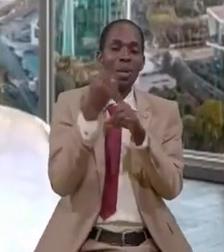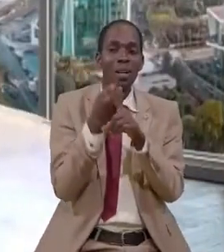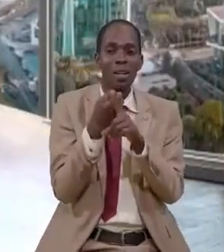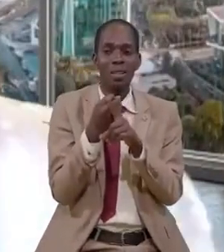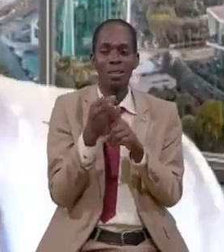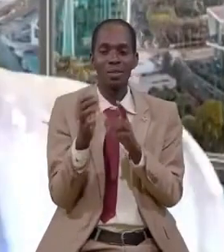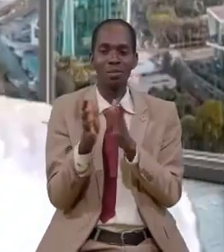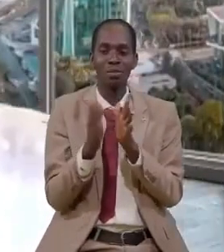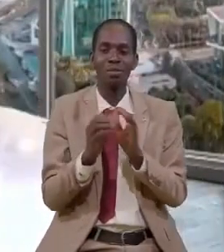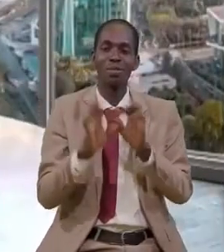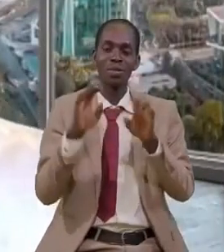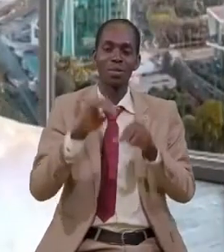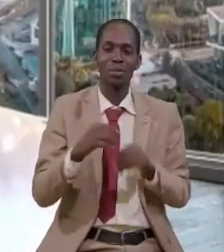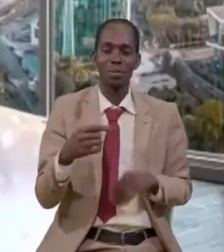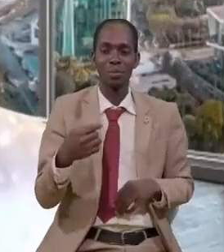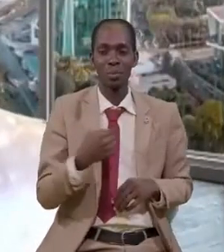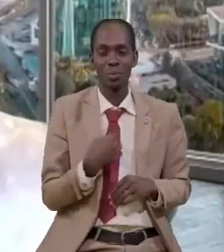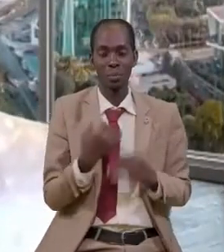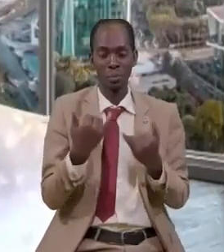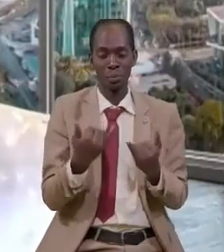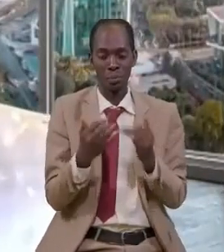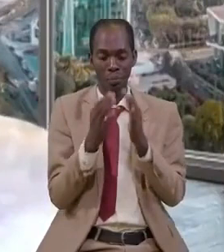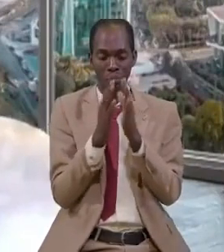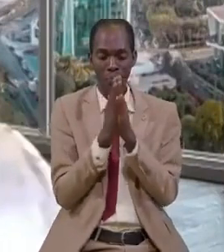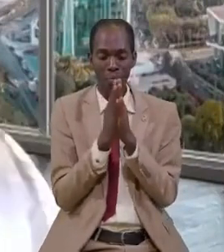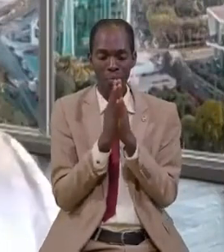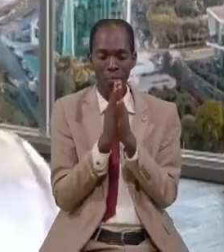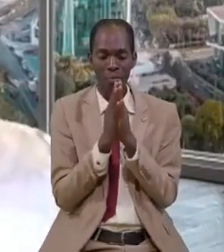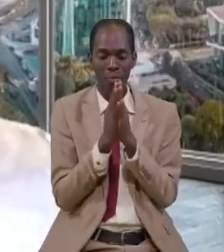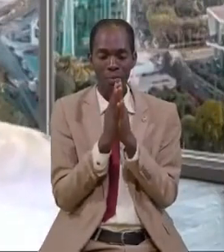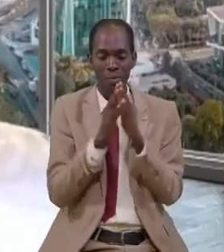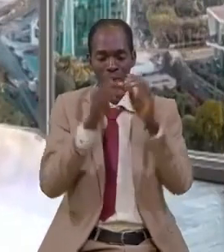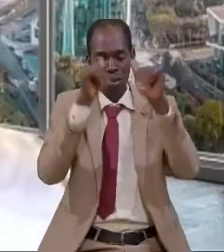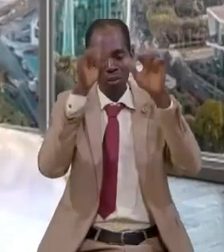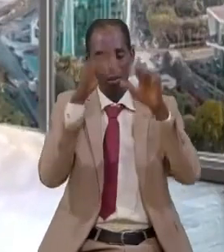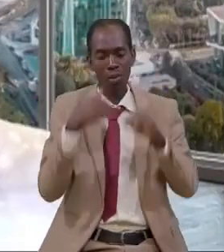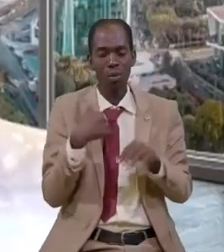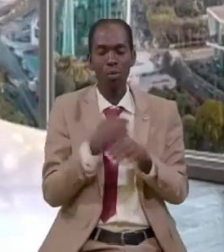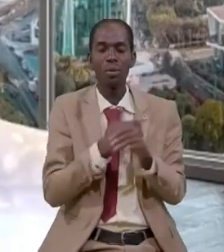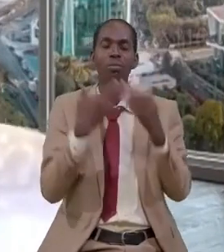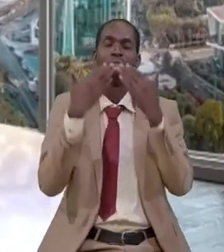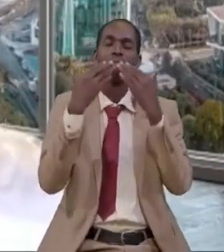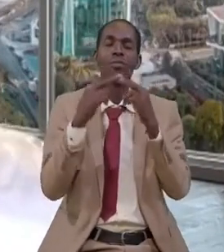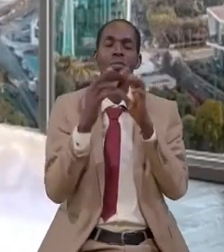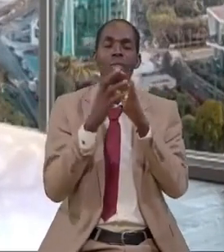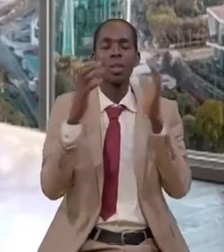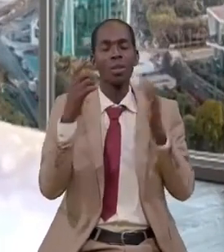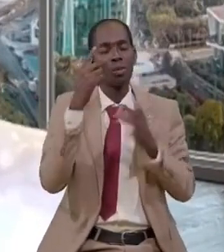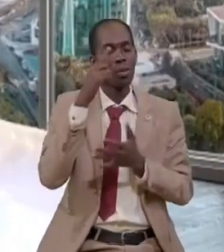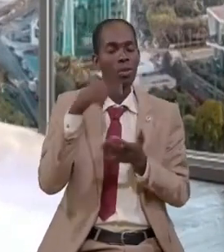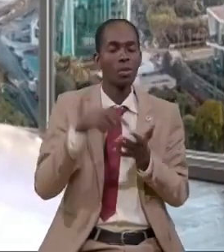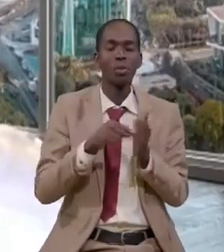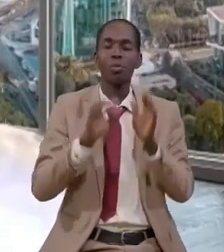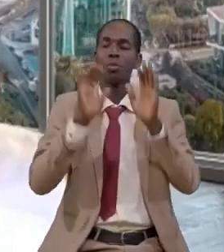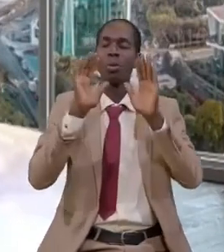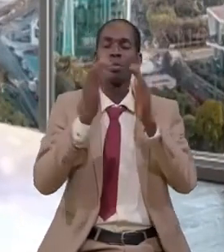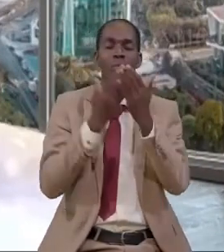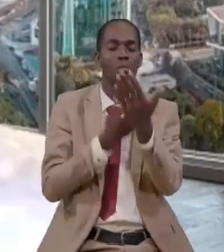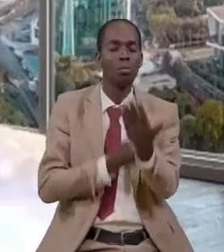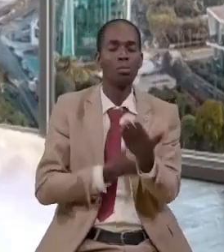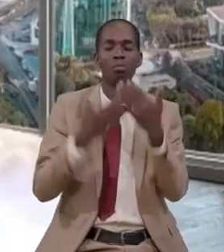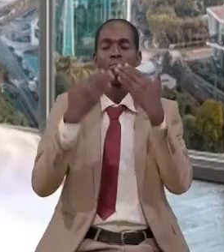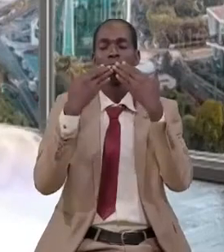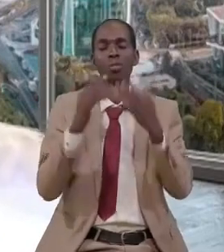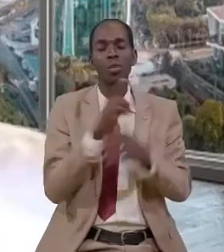Amen. Let's bow our heads together for prayers. Father, we thank you very much for this wonderful morning. Thank you, Lord, for bringing